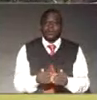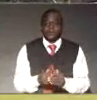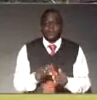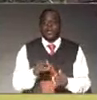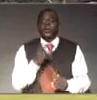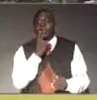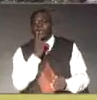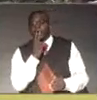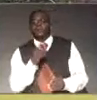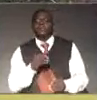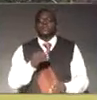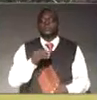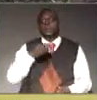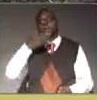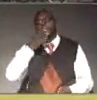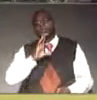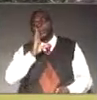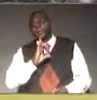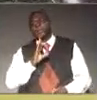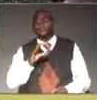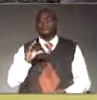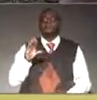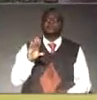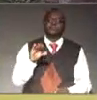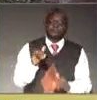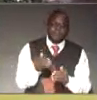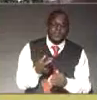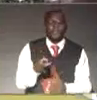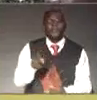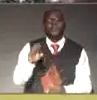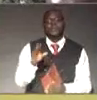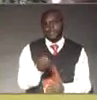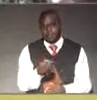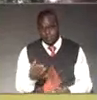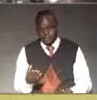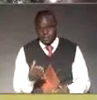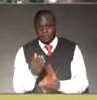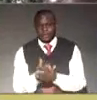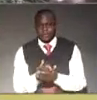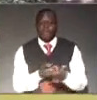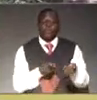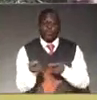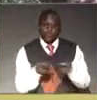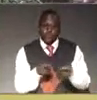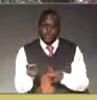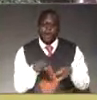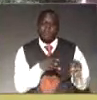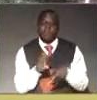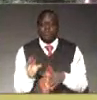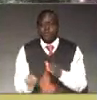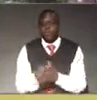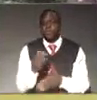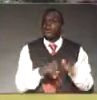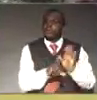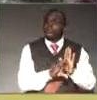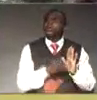abuse, alcohol abuse, and all the things that are coming up and increasing the numbers. Some control system should be put in place. There are laws in place that